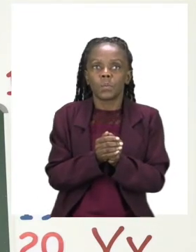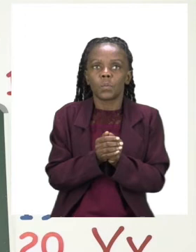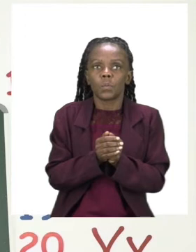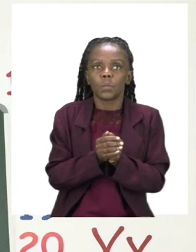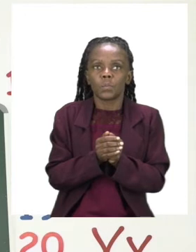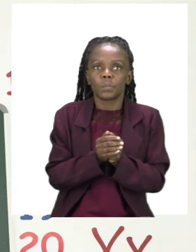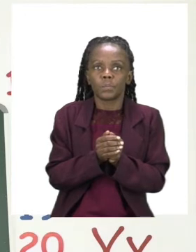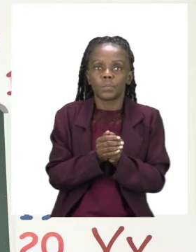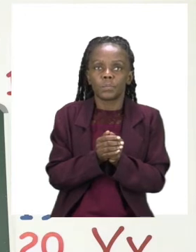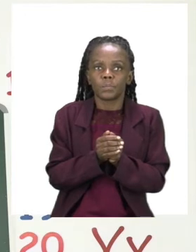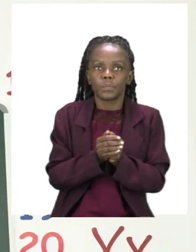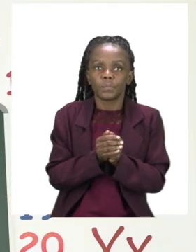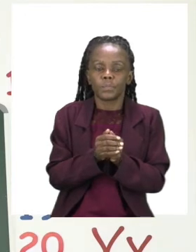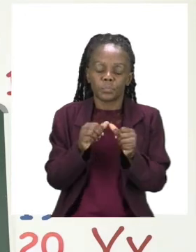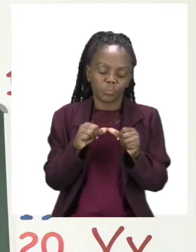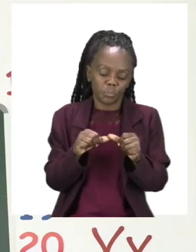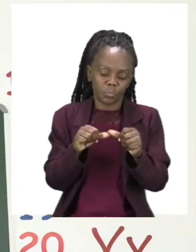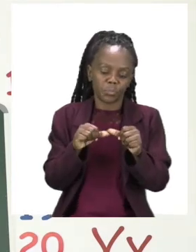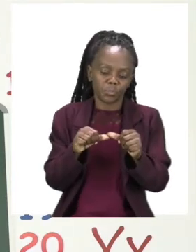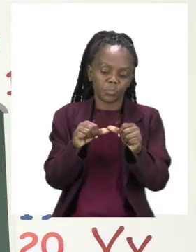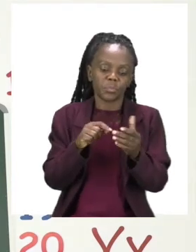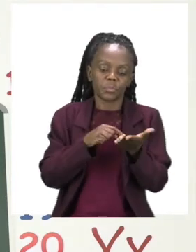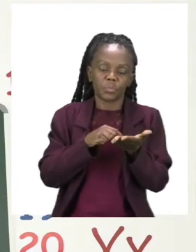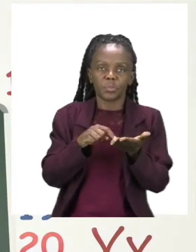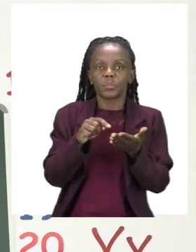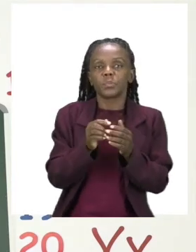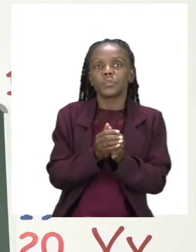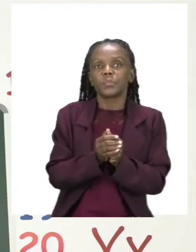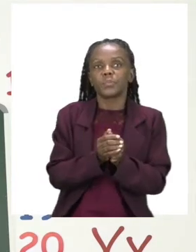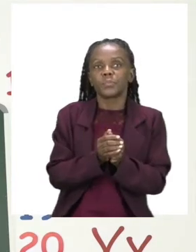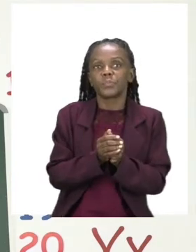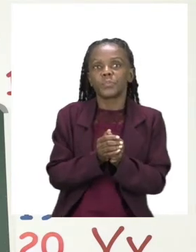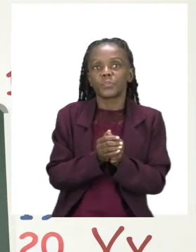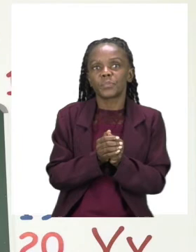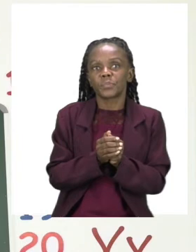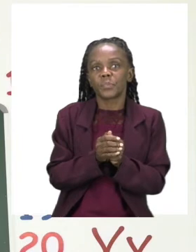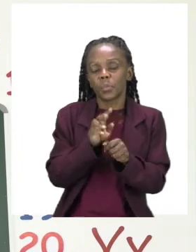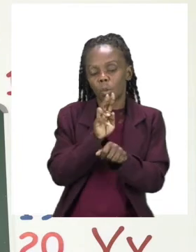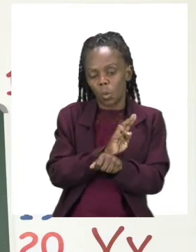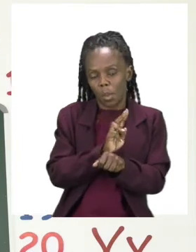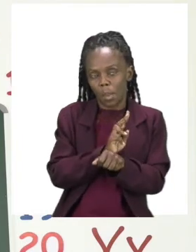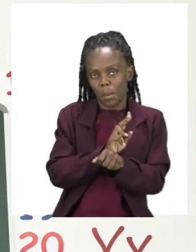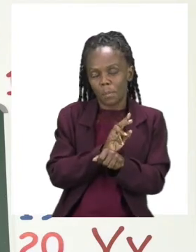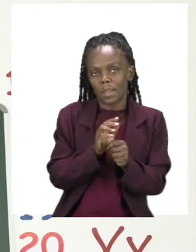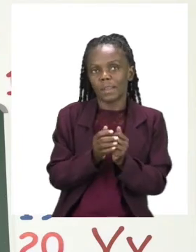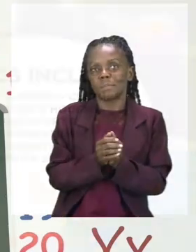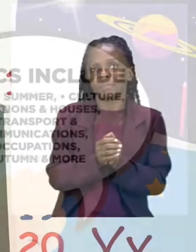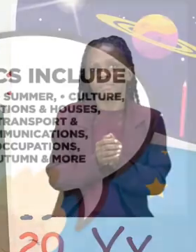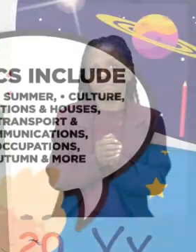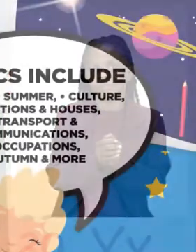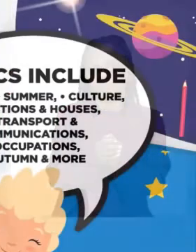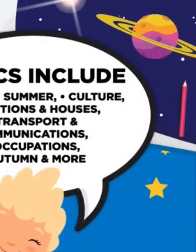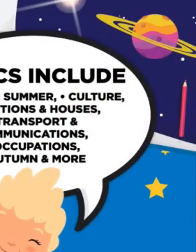them as we go along in the week. I will leave you to your work and I will see you just now after our advert